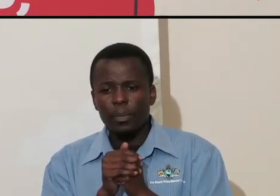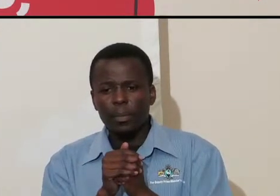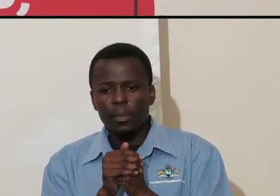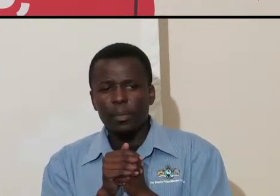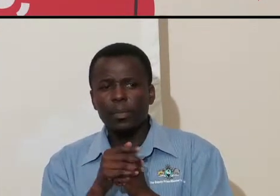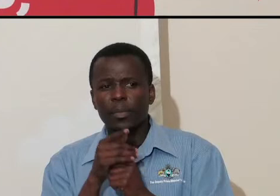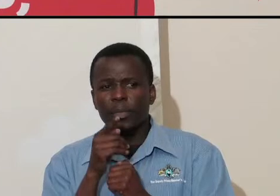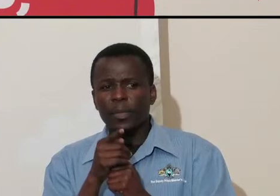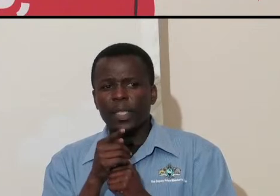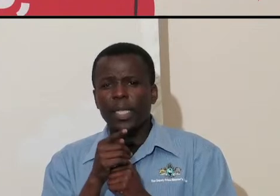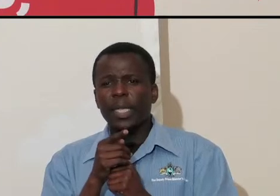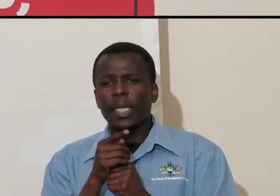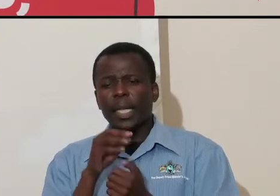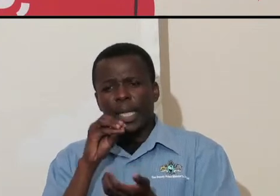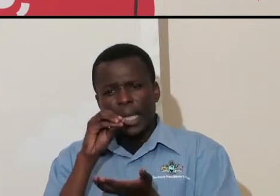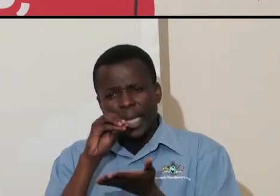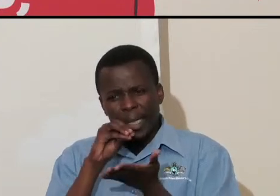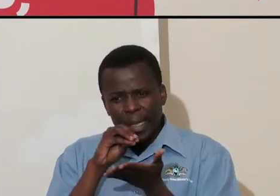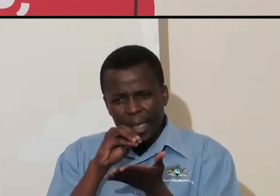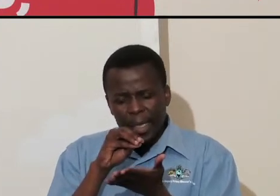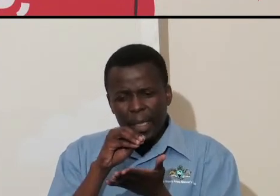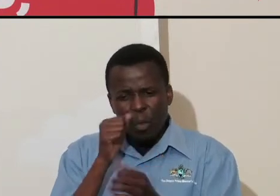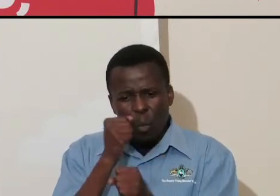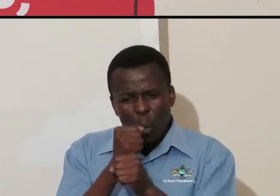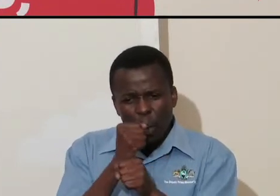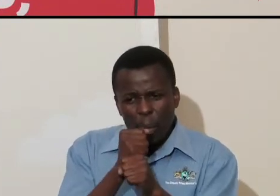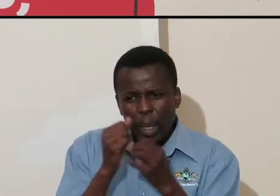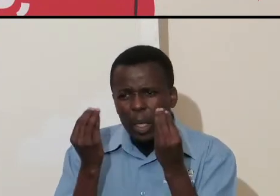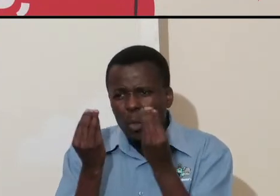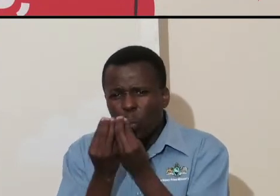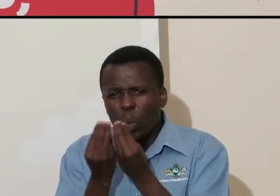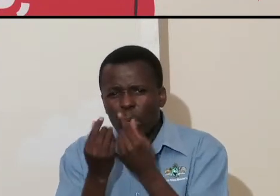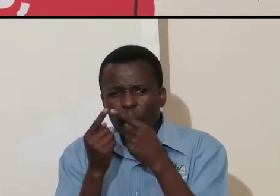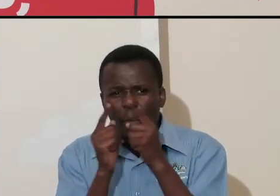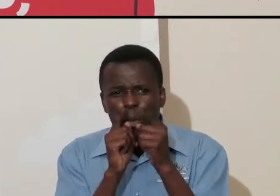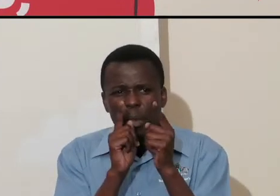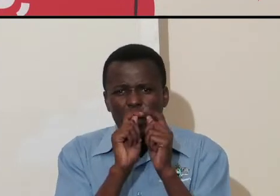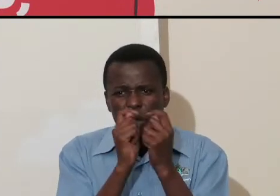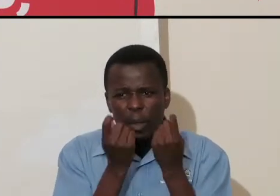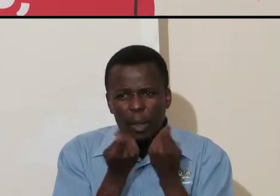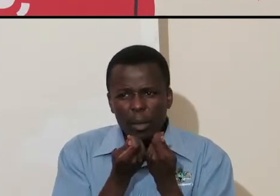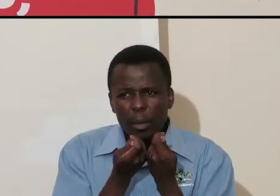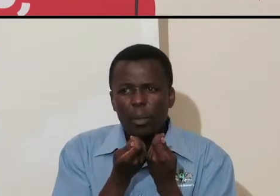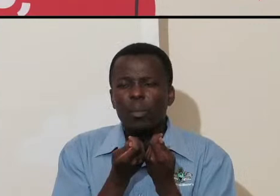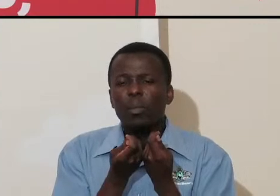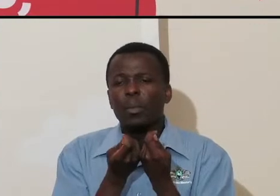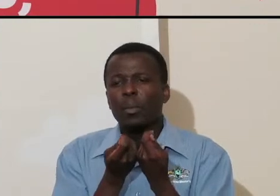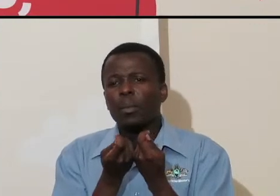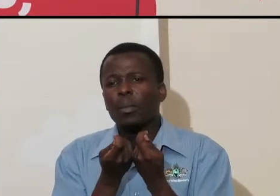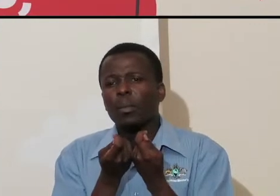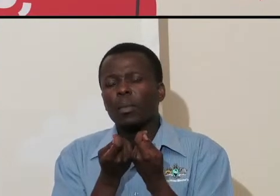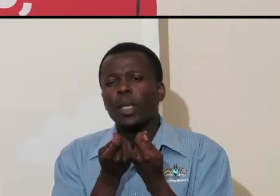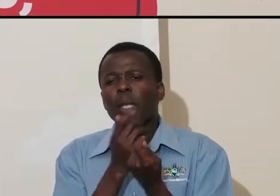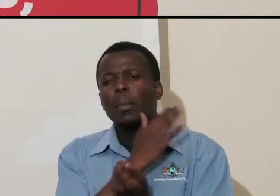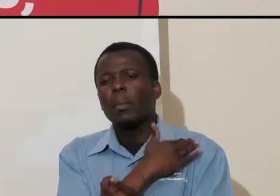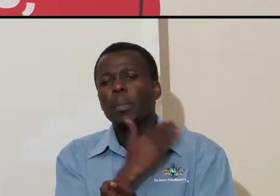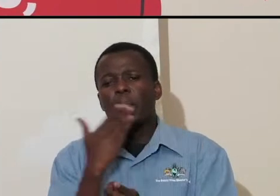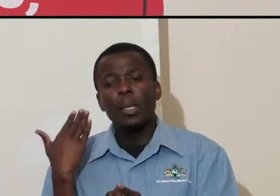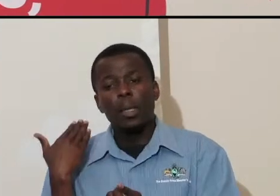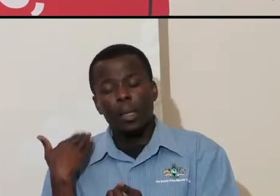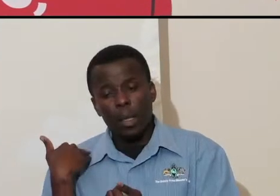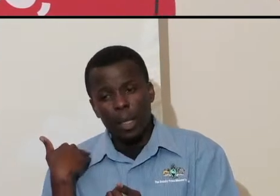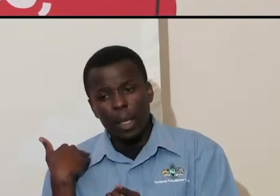dedicating herself to the response, working with all of us, but also making sure that we take care of the